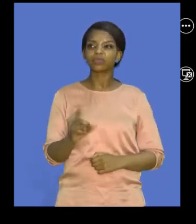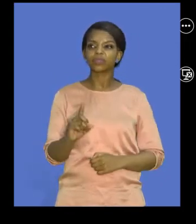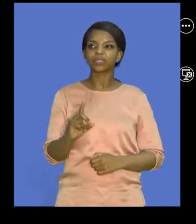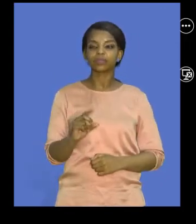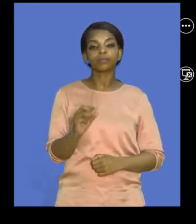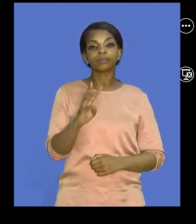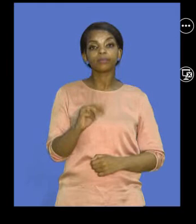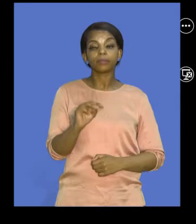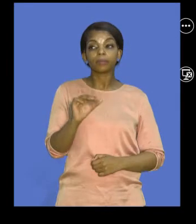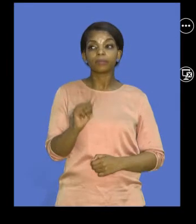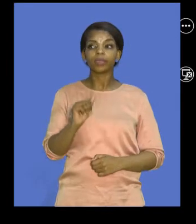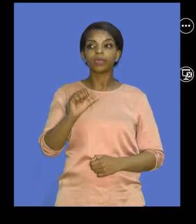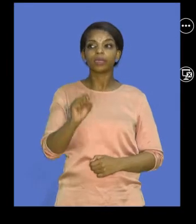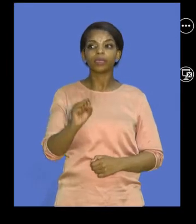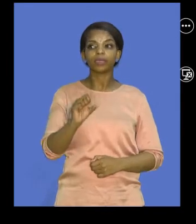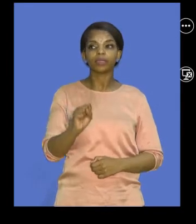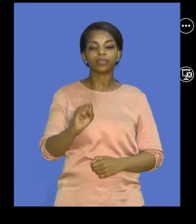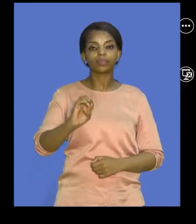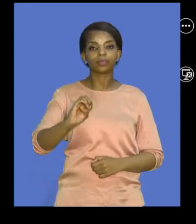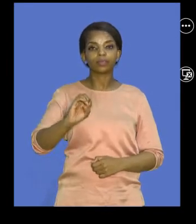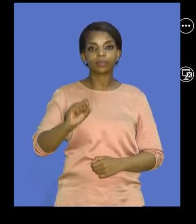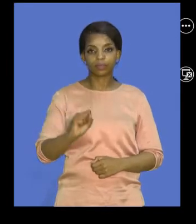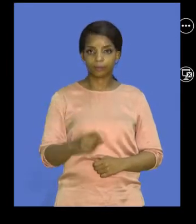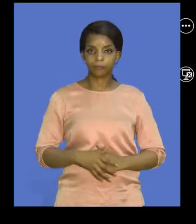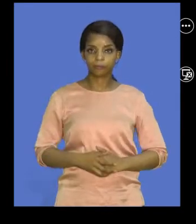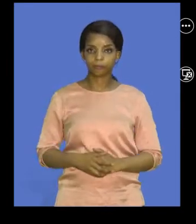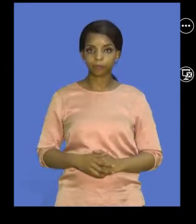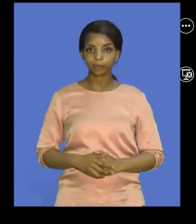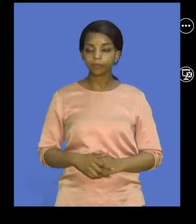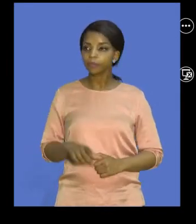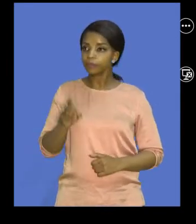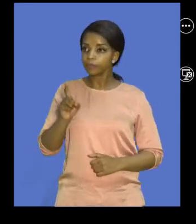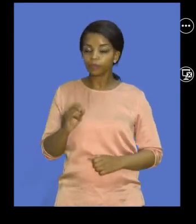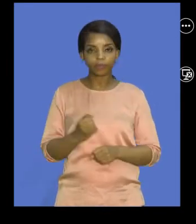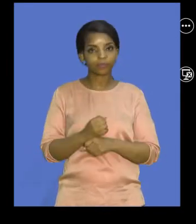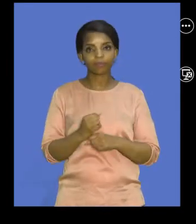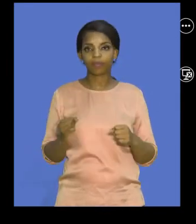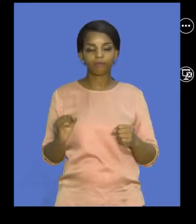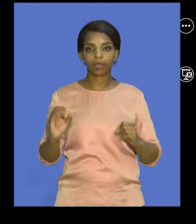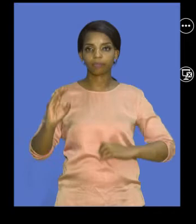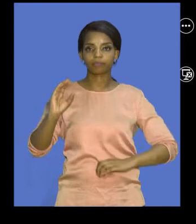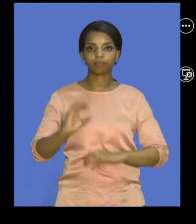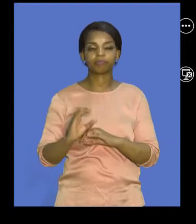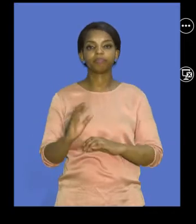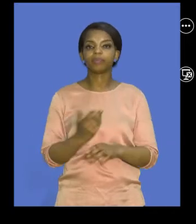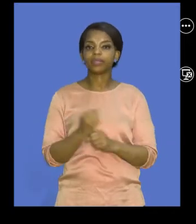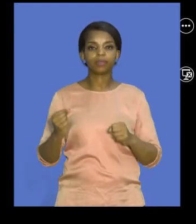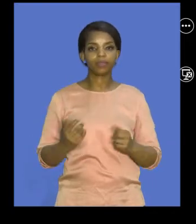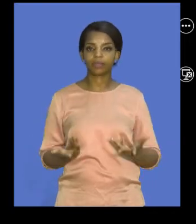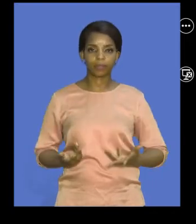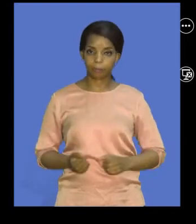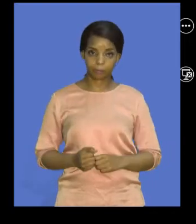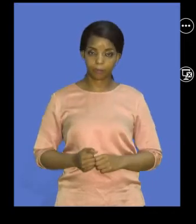Okay. It's never about the charges, while on the other end, if we talk about the electrostatic force, it's